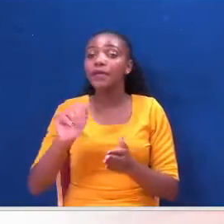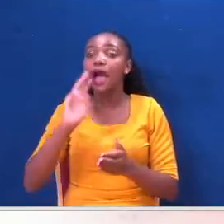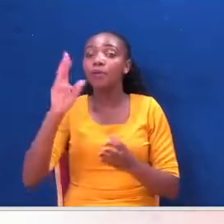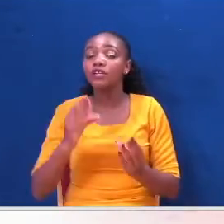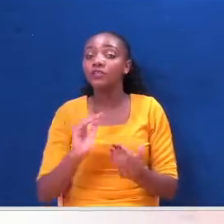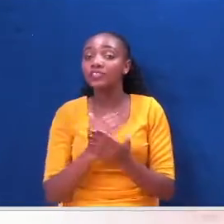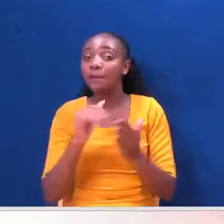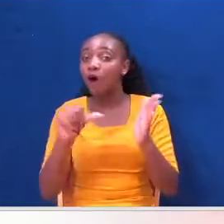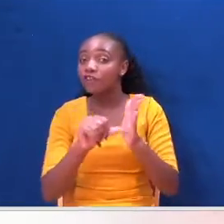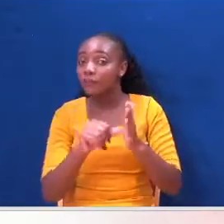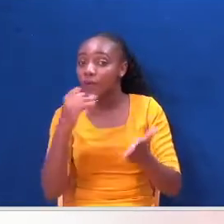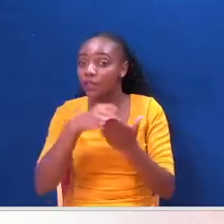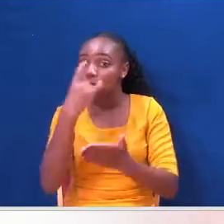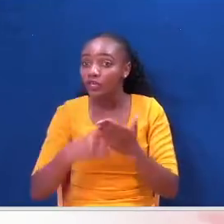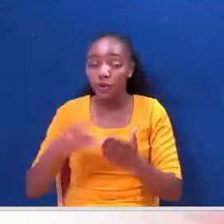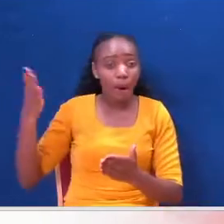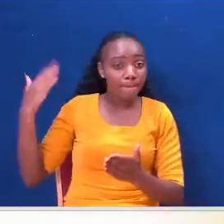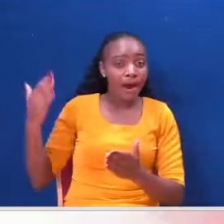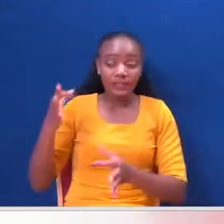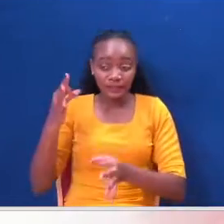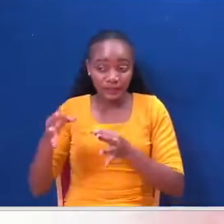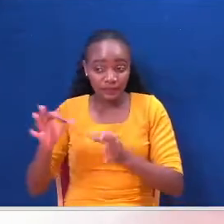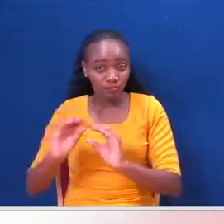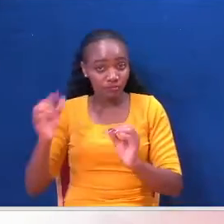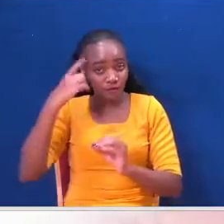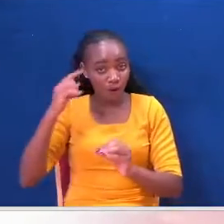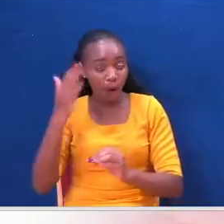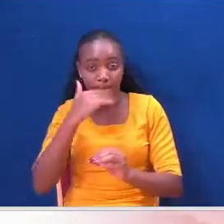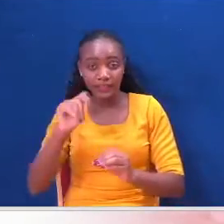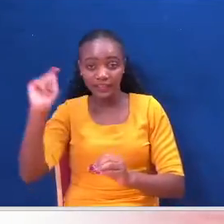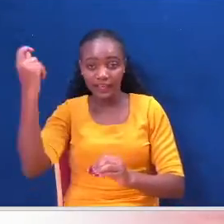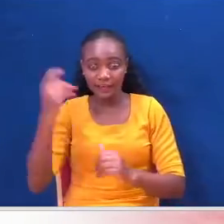of the problems, including past injustices for a better Kenya.